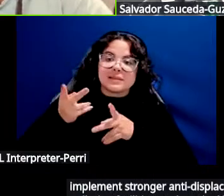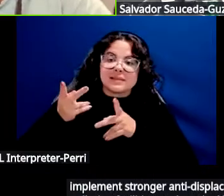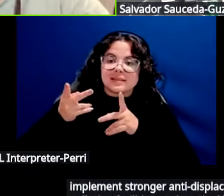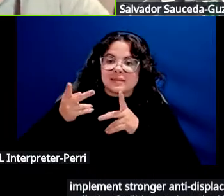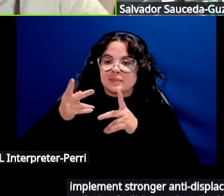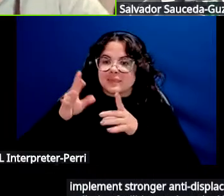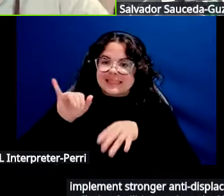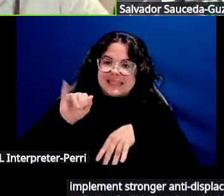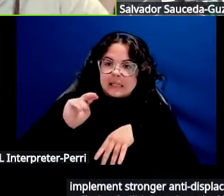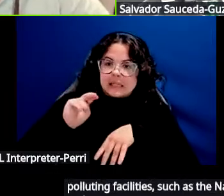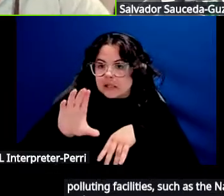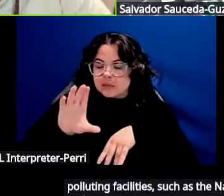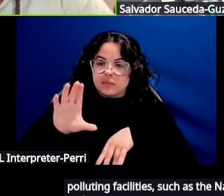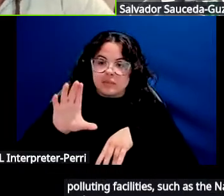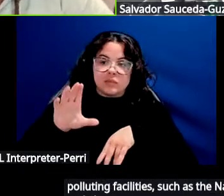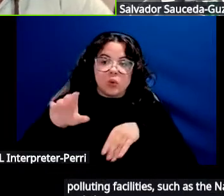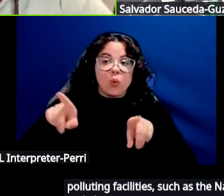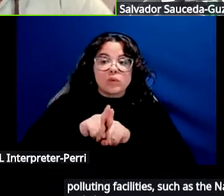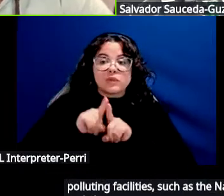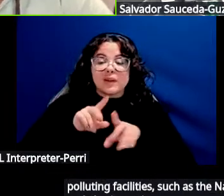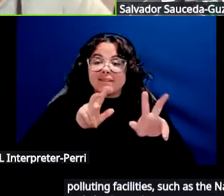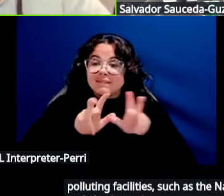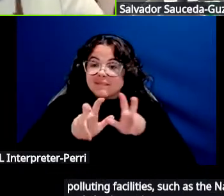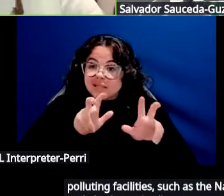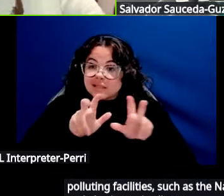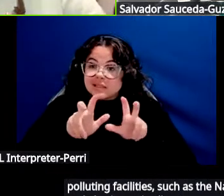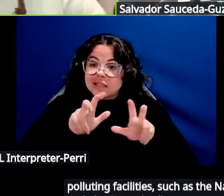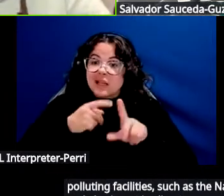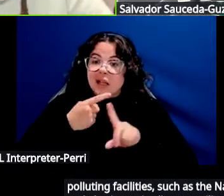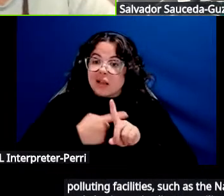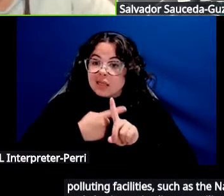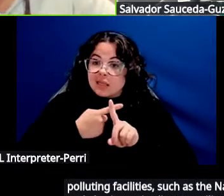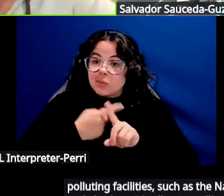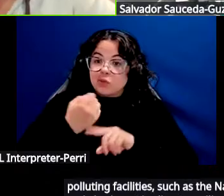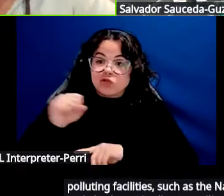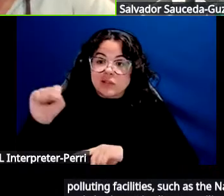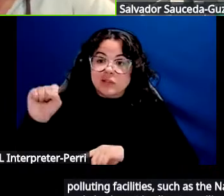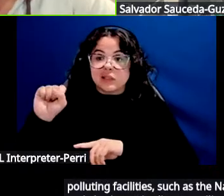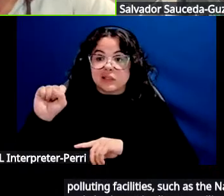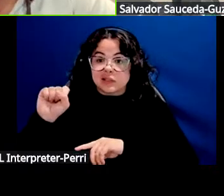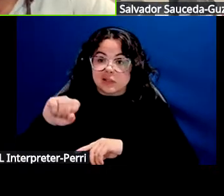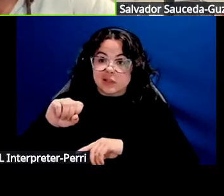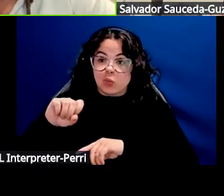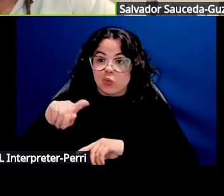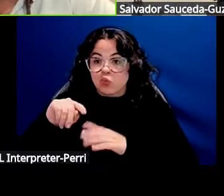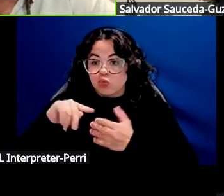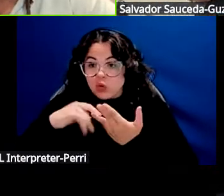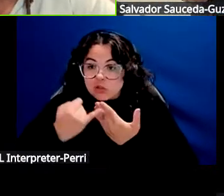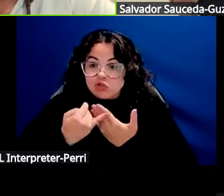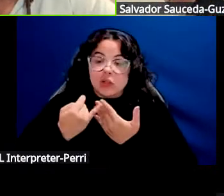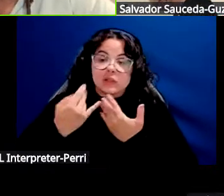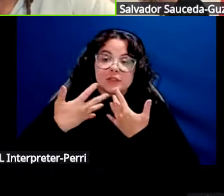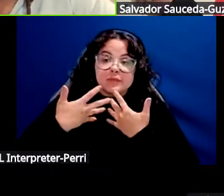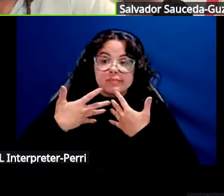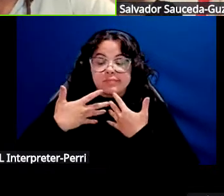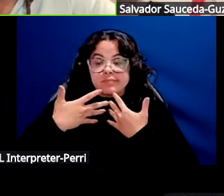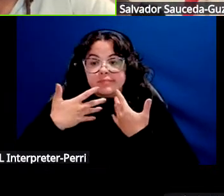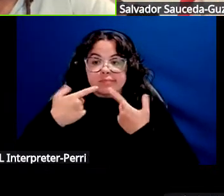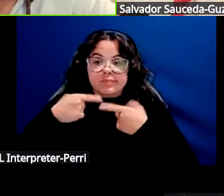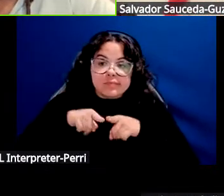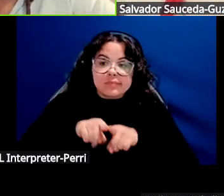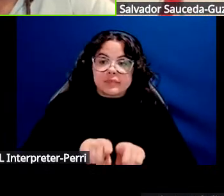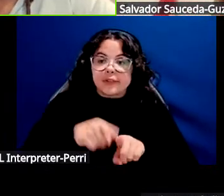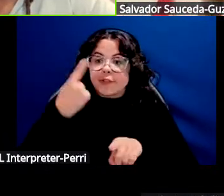and also invest in climate resiliency projects and align future planning decisions with